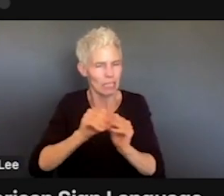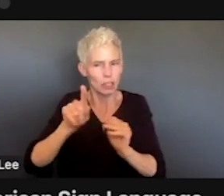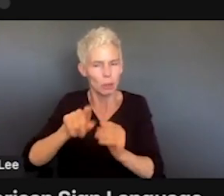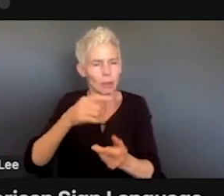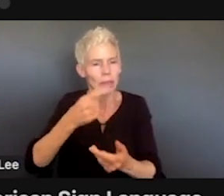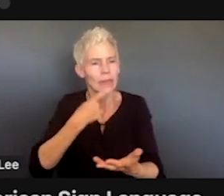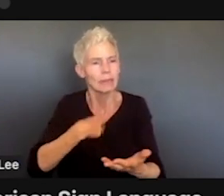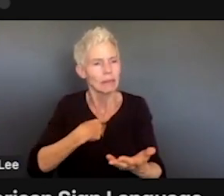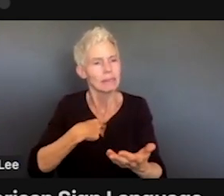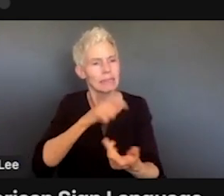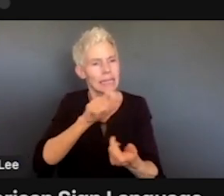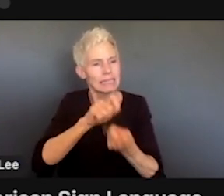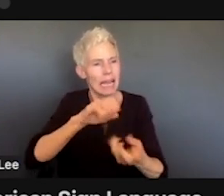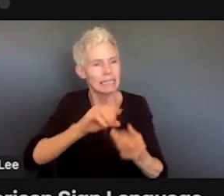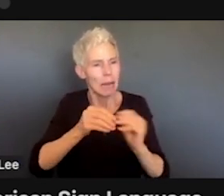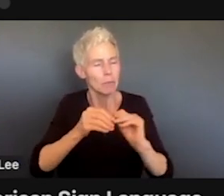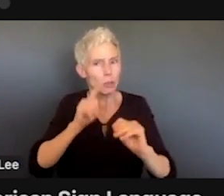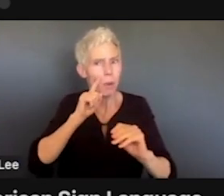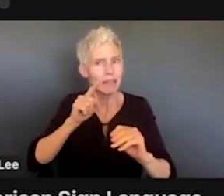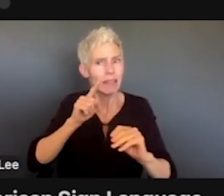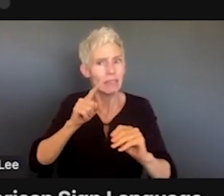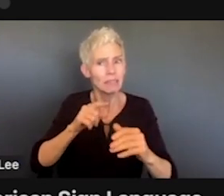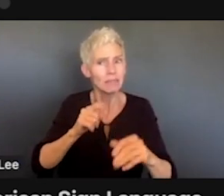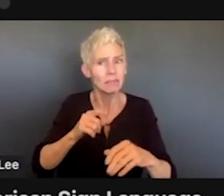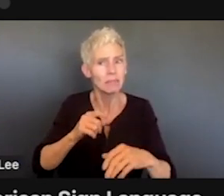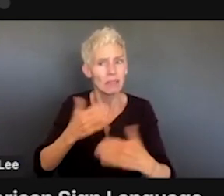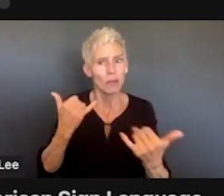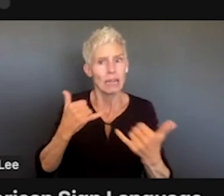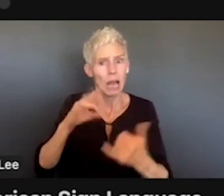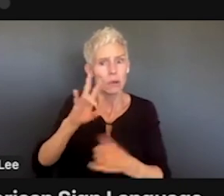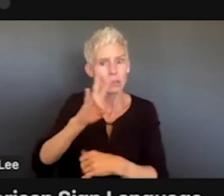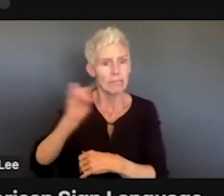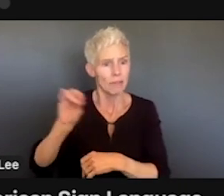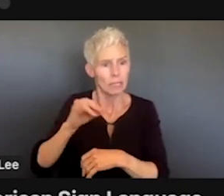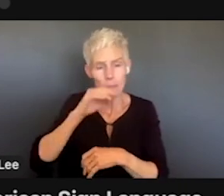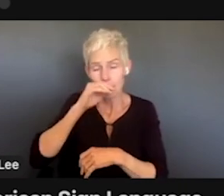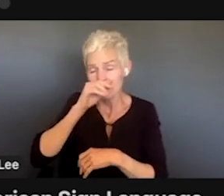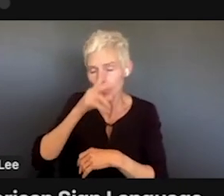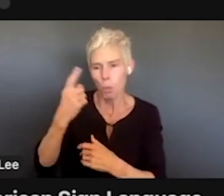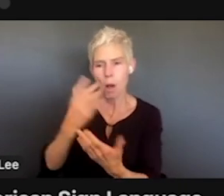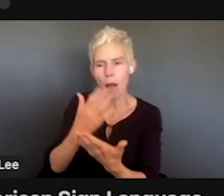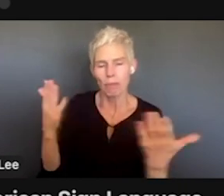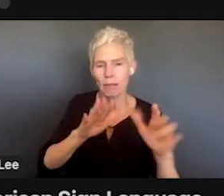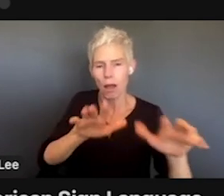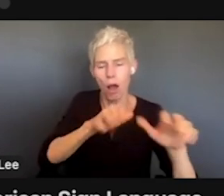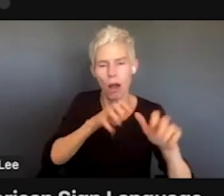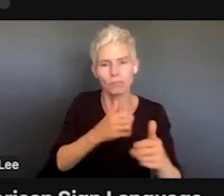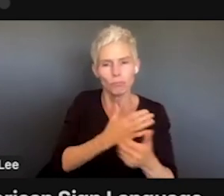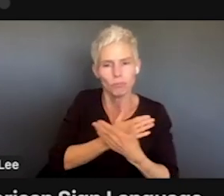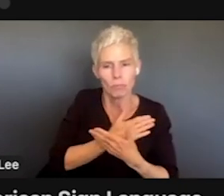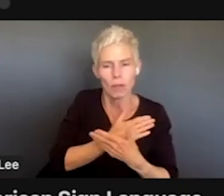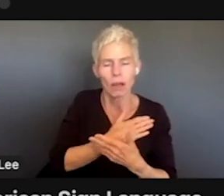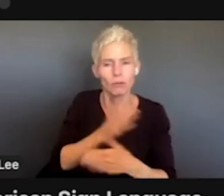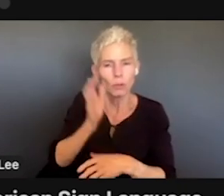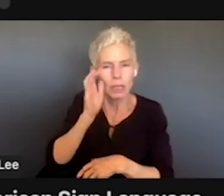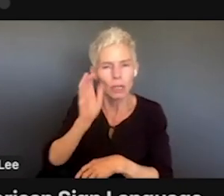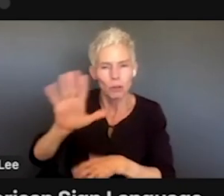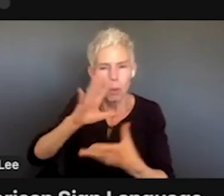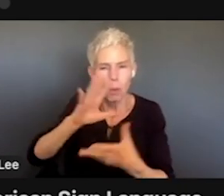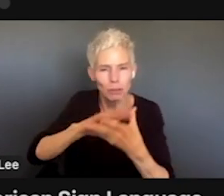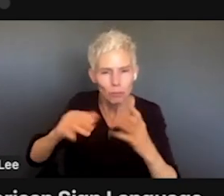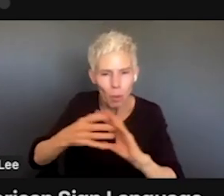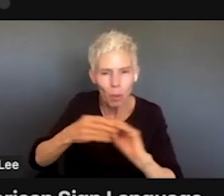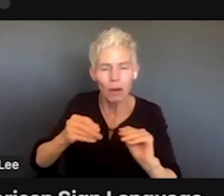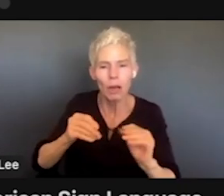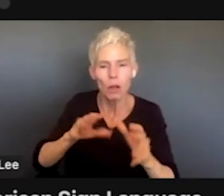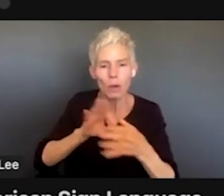70. Wow. So Brian, I think one thing our audience will love to hear is your story of